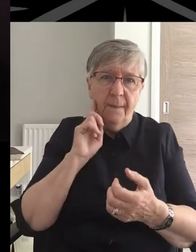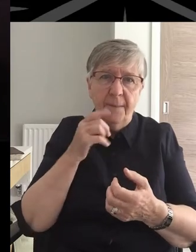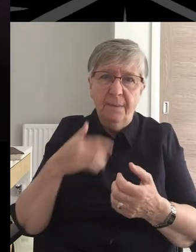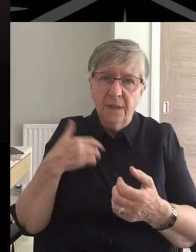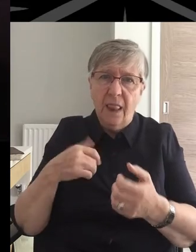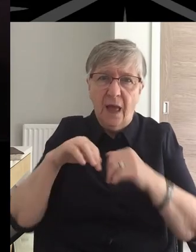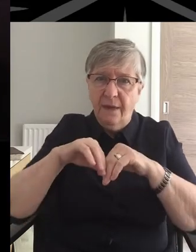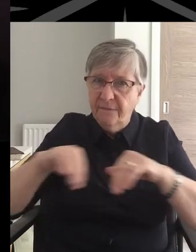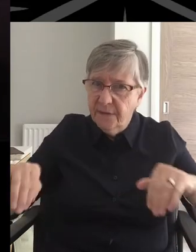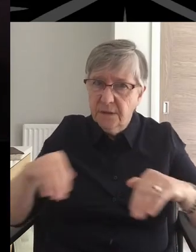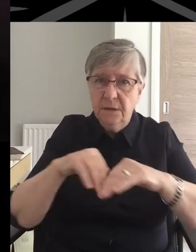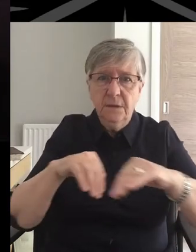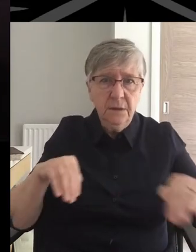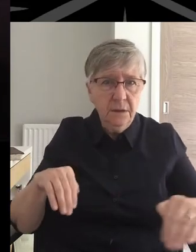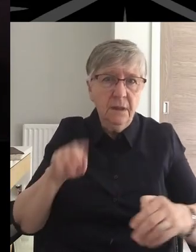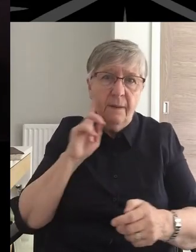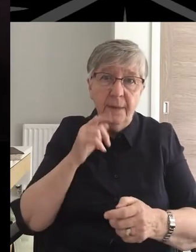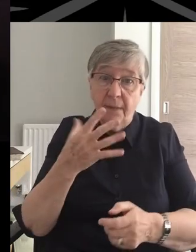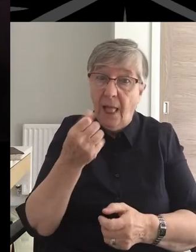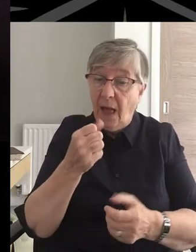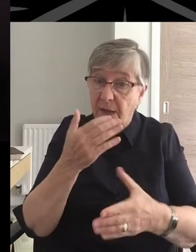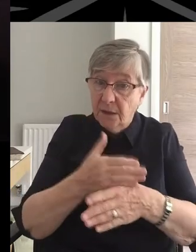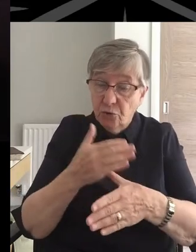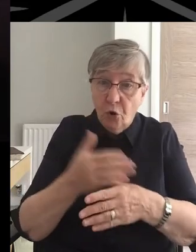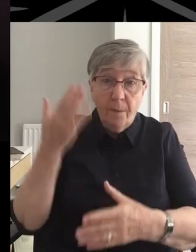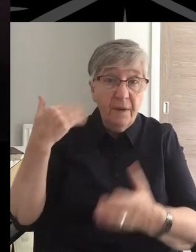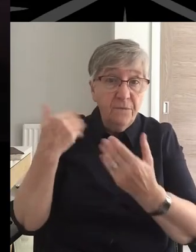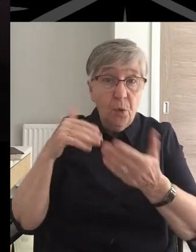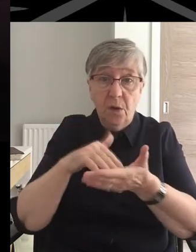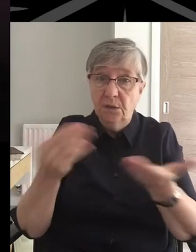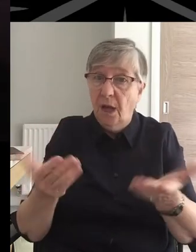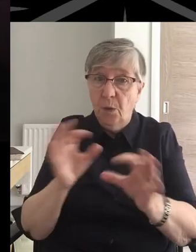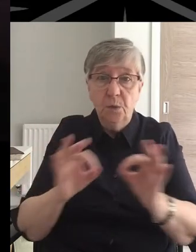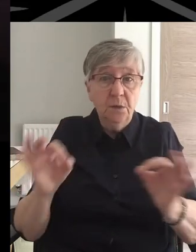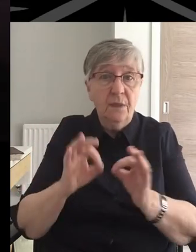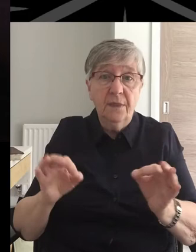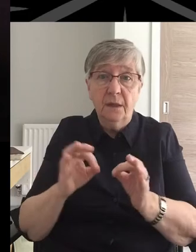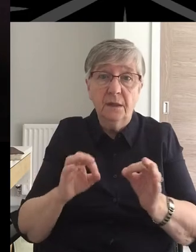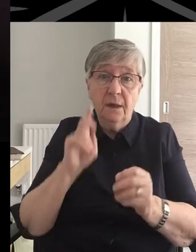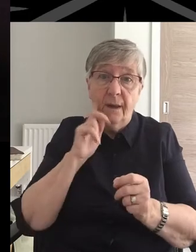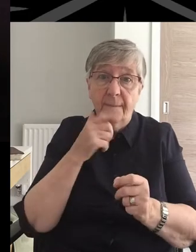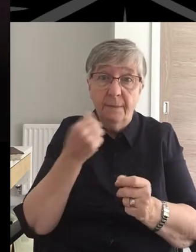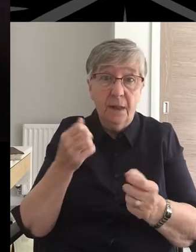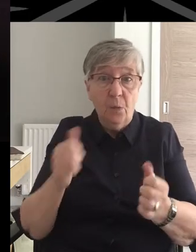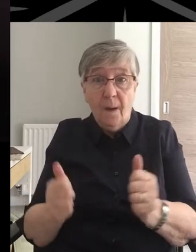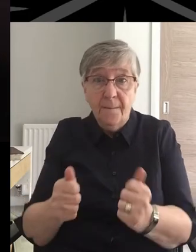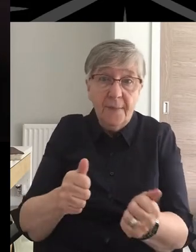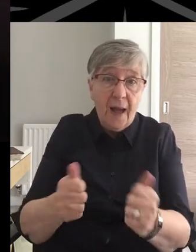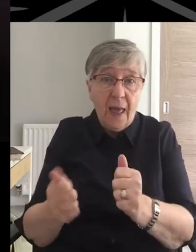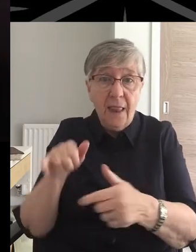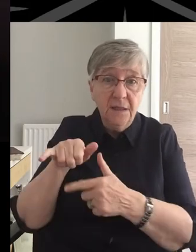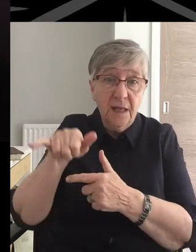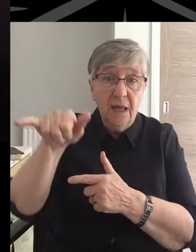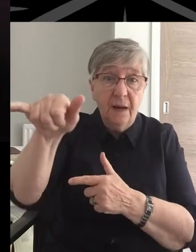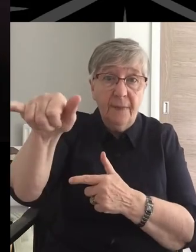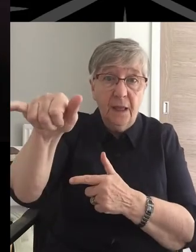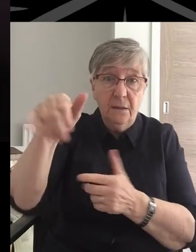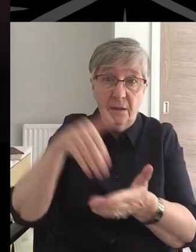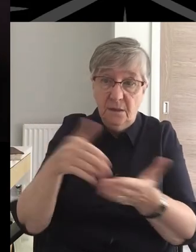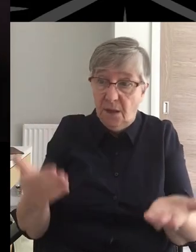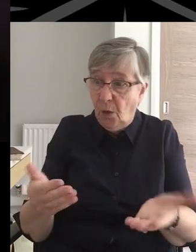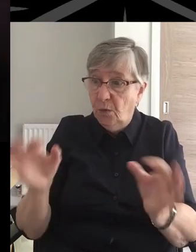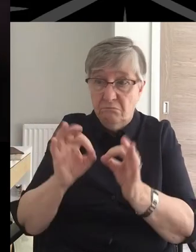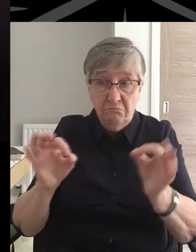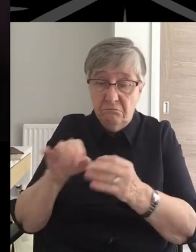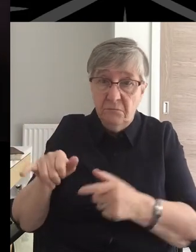suffer. People who once had a job and the job is no longer there. People who maybe were pilots and then the airline's not